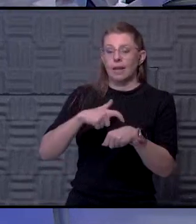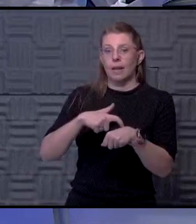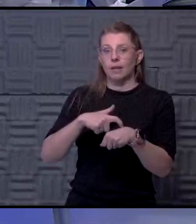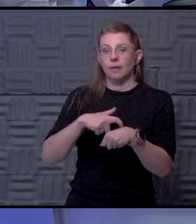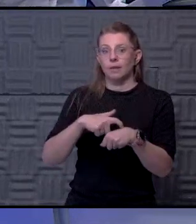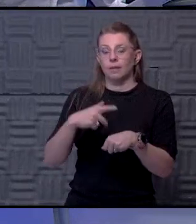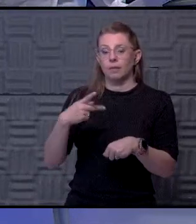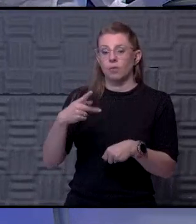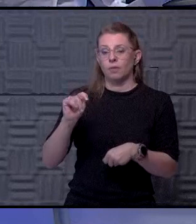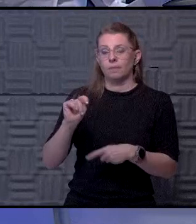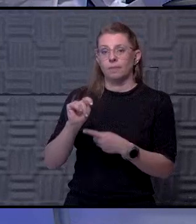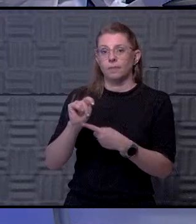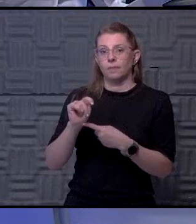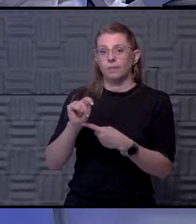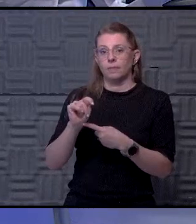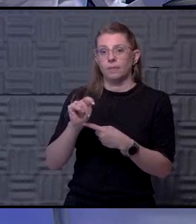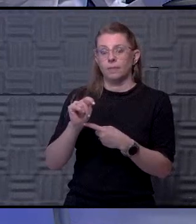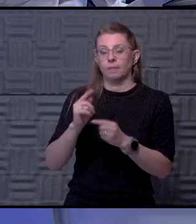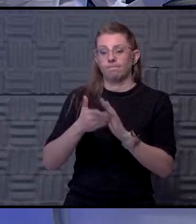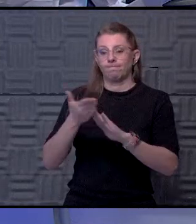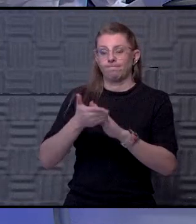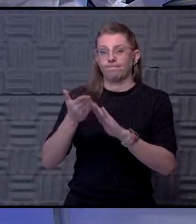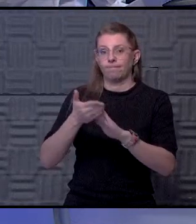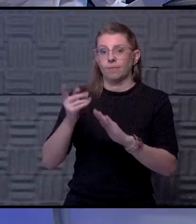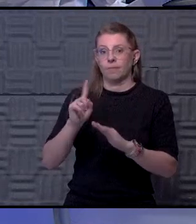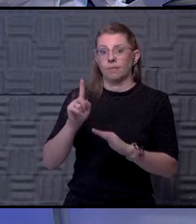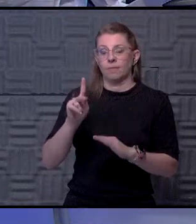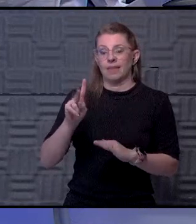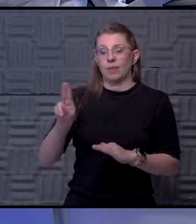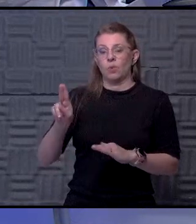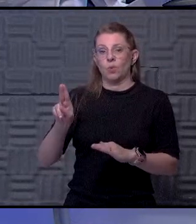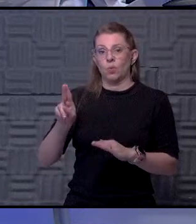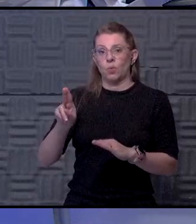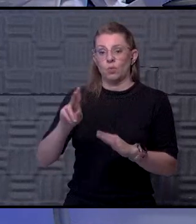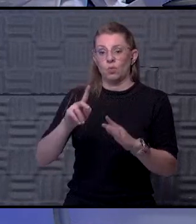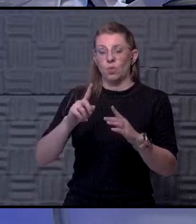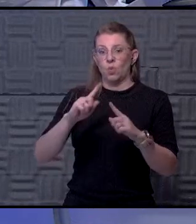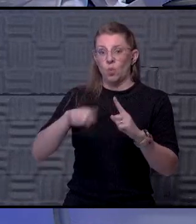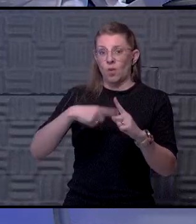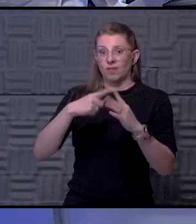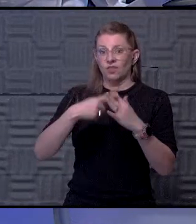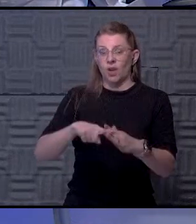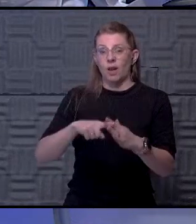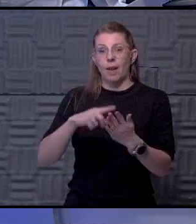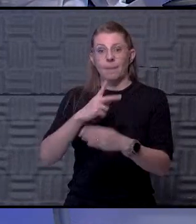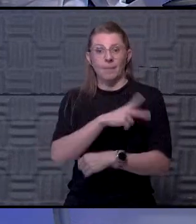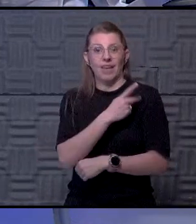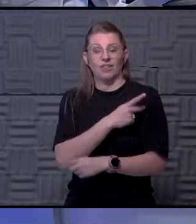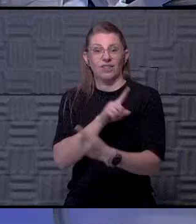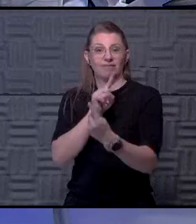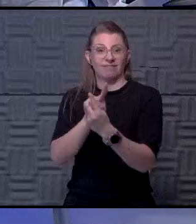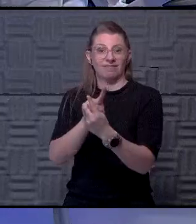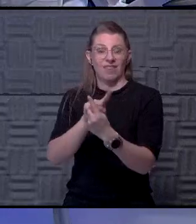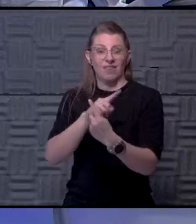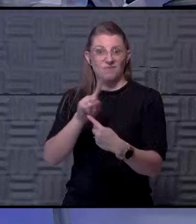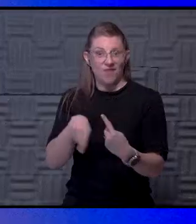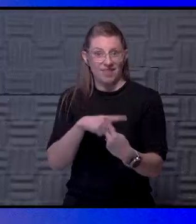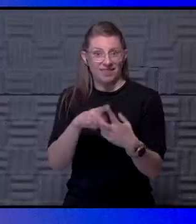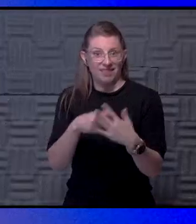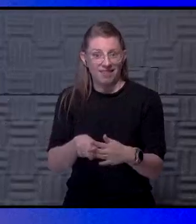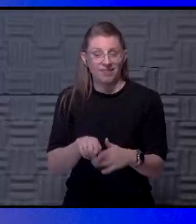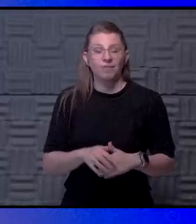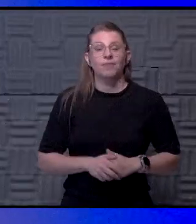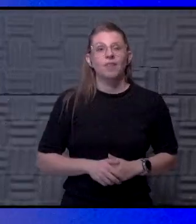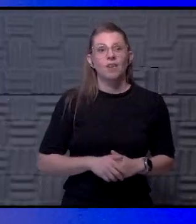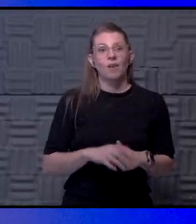for proton therapy to be up and running at KU, and when will you start seeing patients? All right. So we're hoping